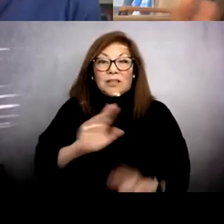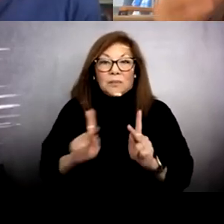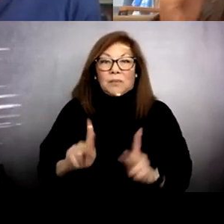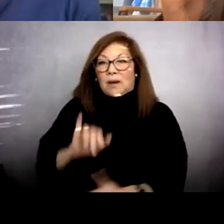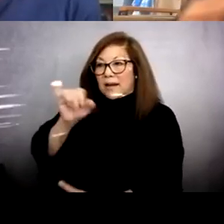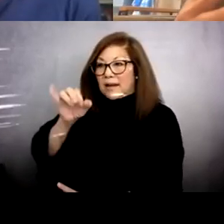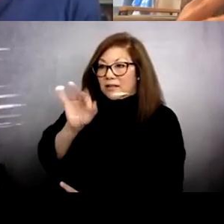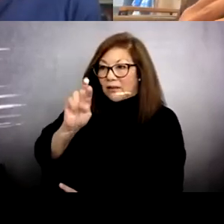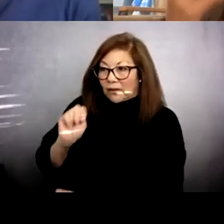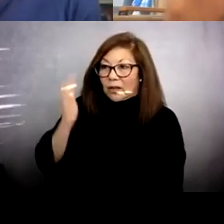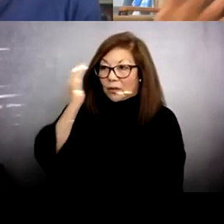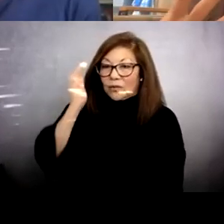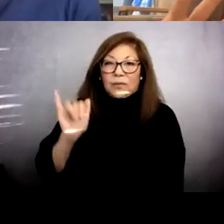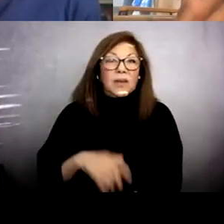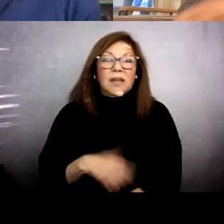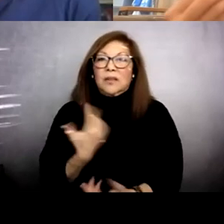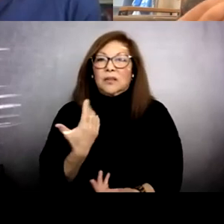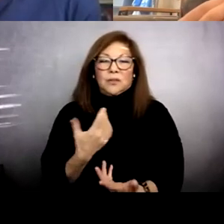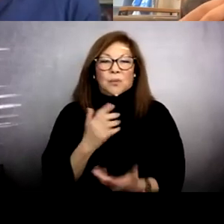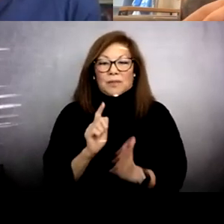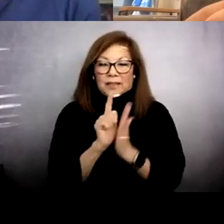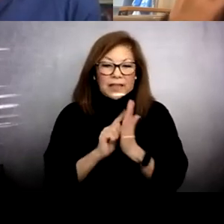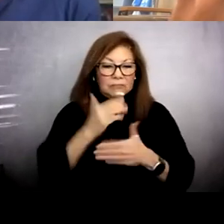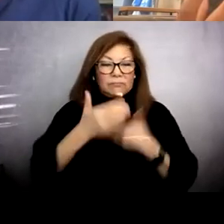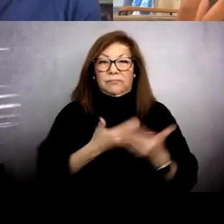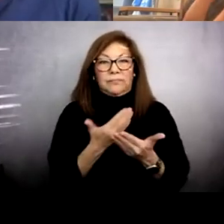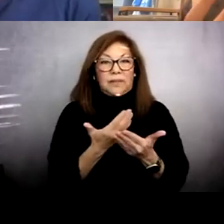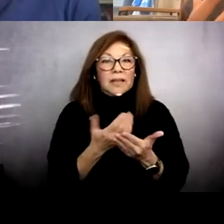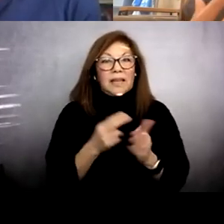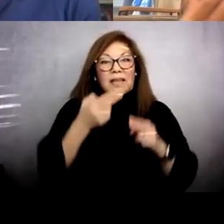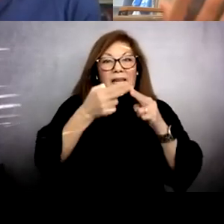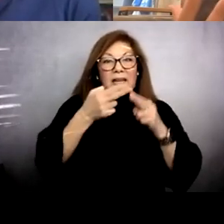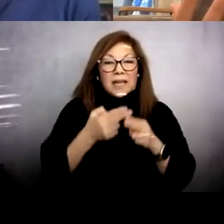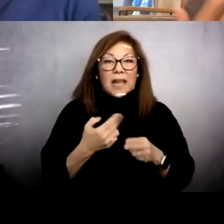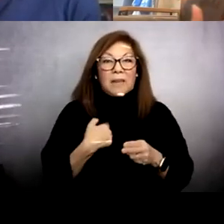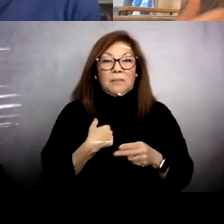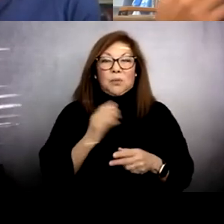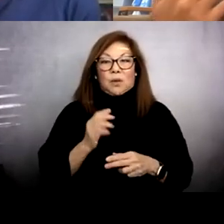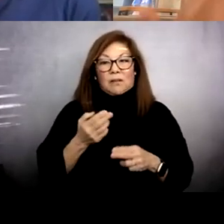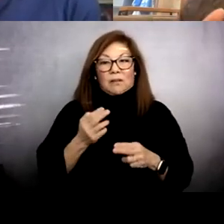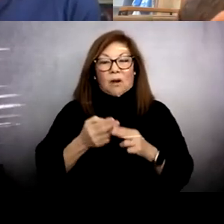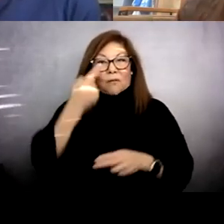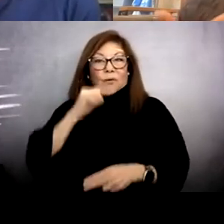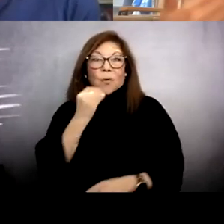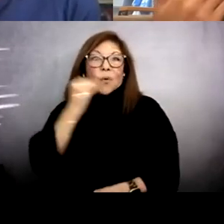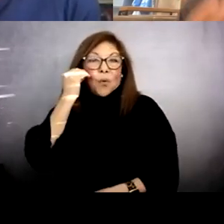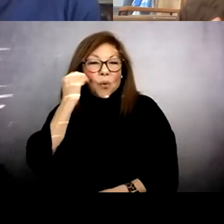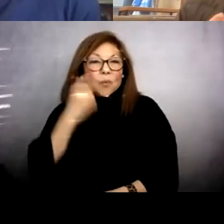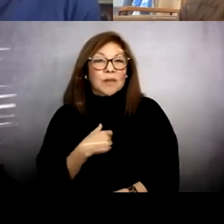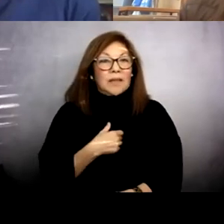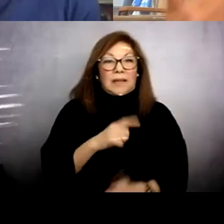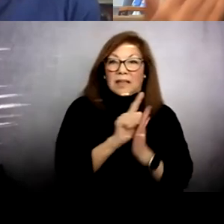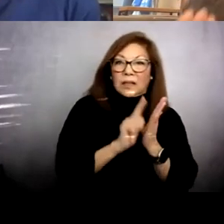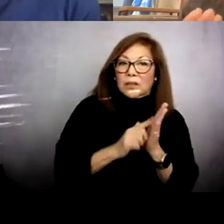knows this, there's so much litigation over even the names we call for our homes. There's litigation over, do we call it